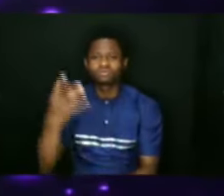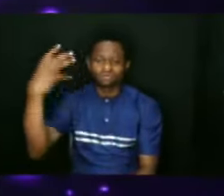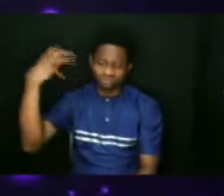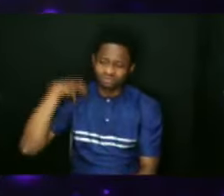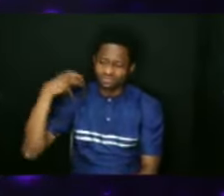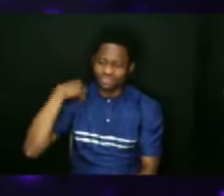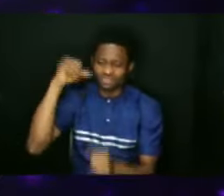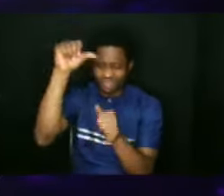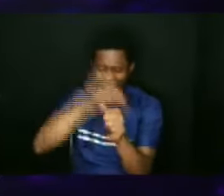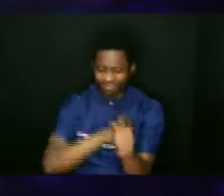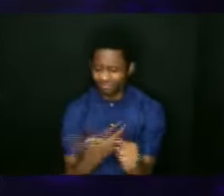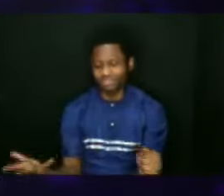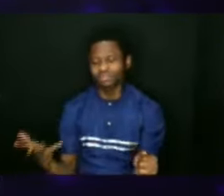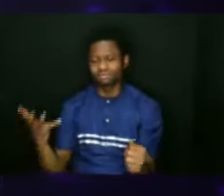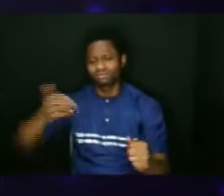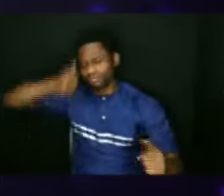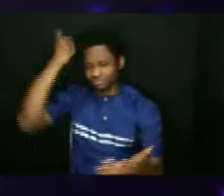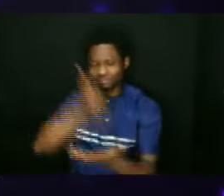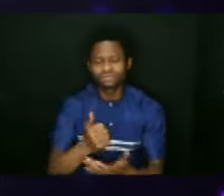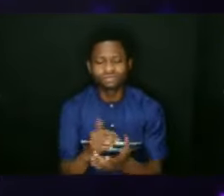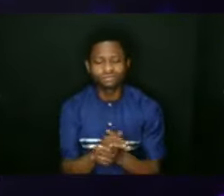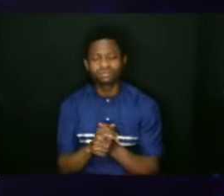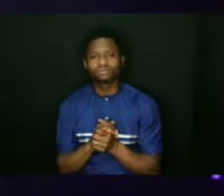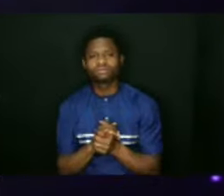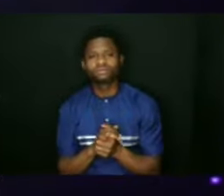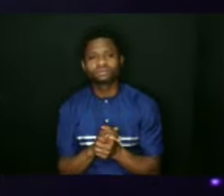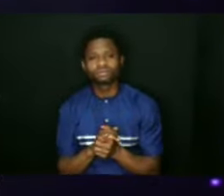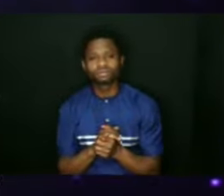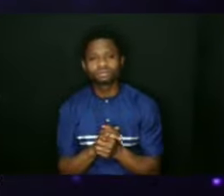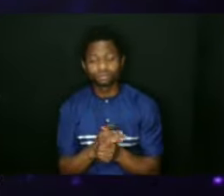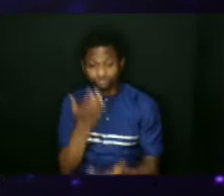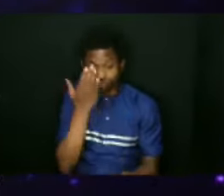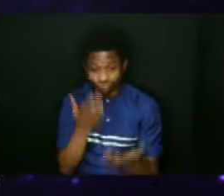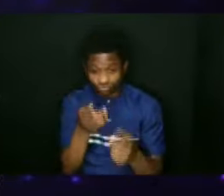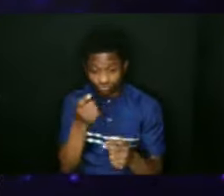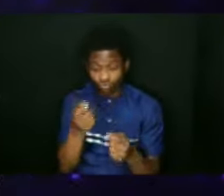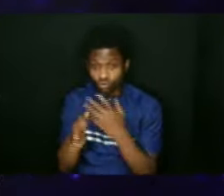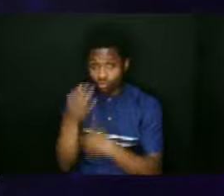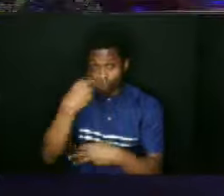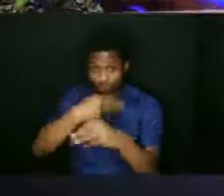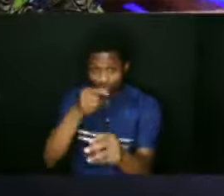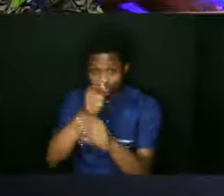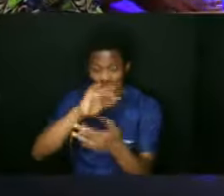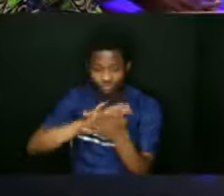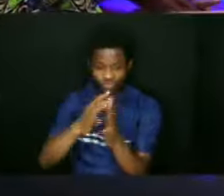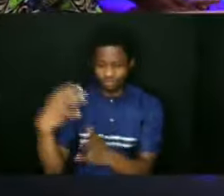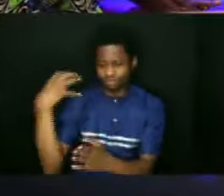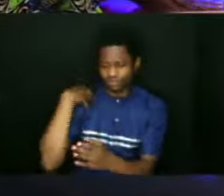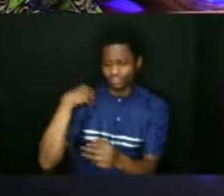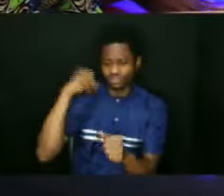still be master of all. May you be master of all.